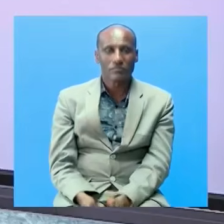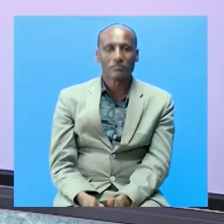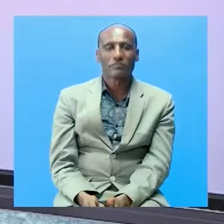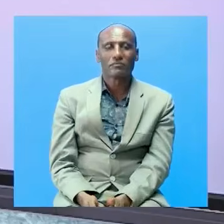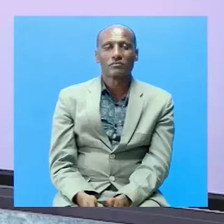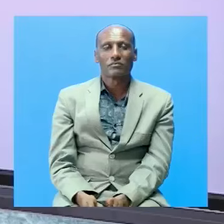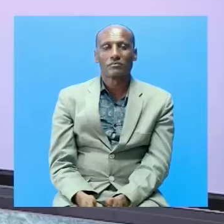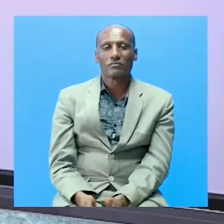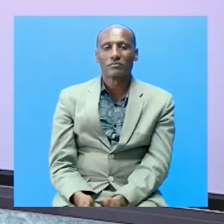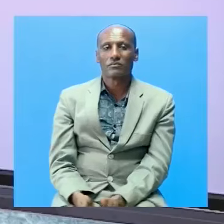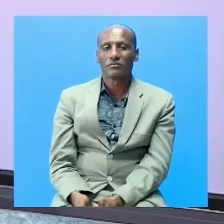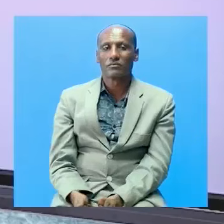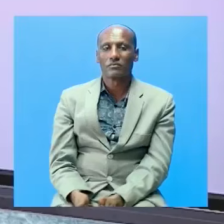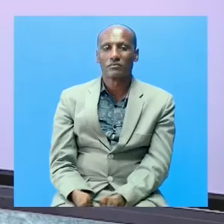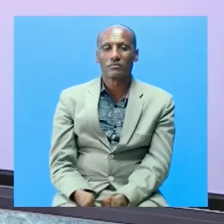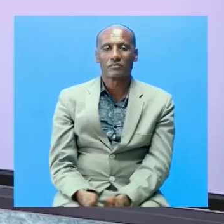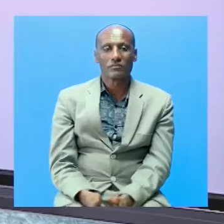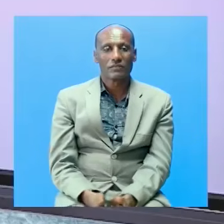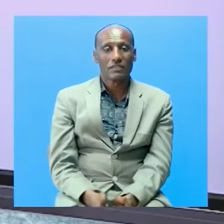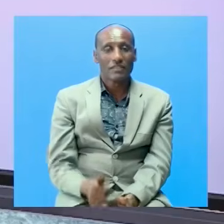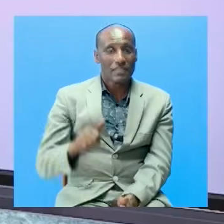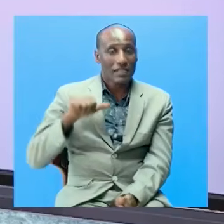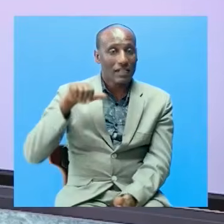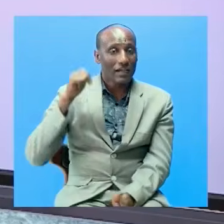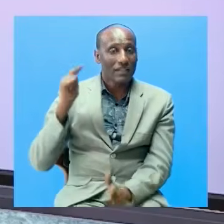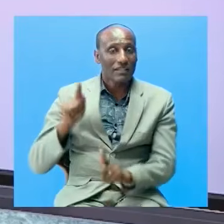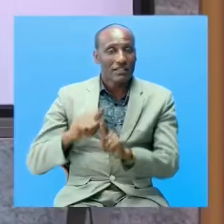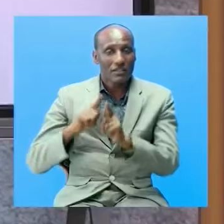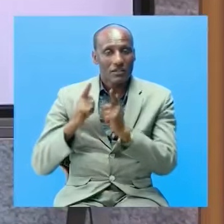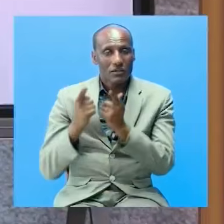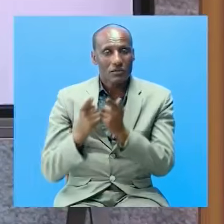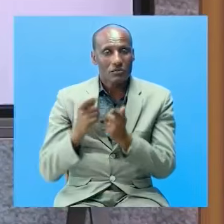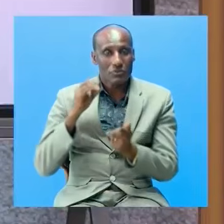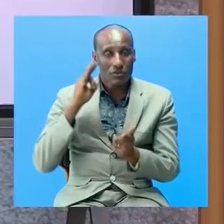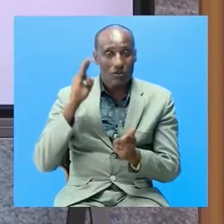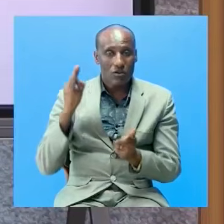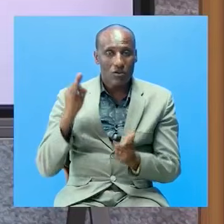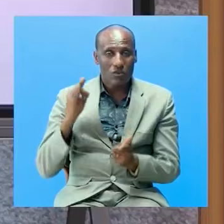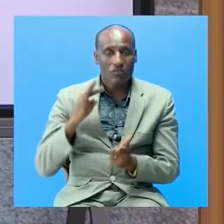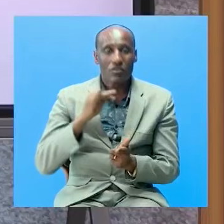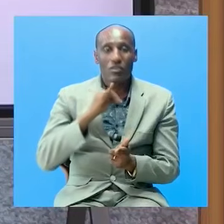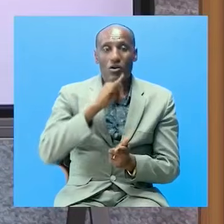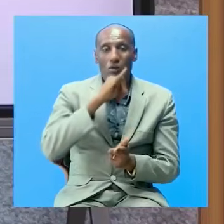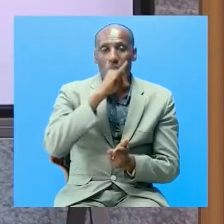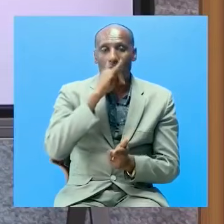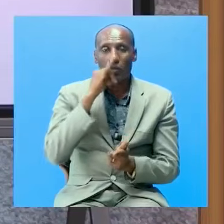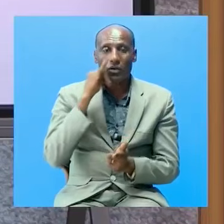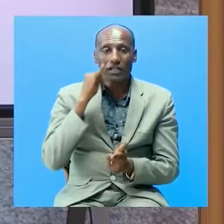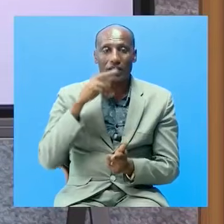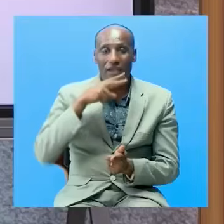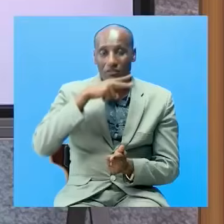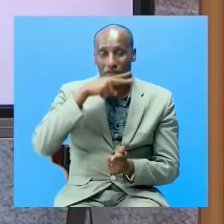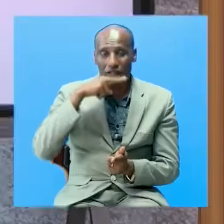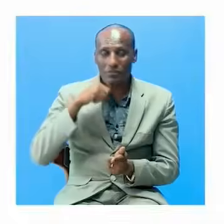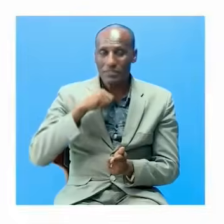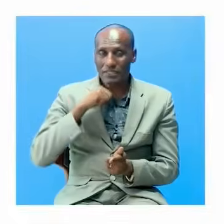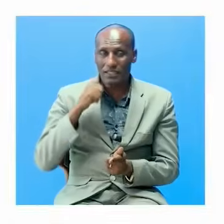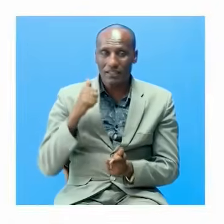other groups of modal auxiliaries. Okay. The other groups are